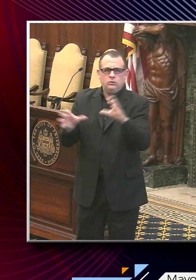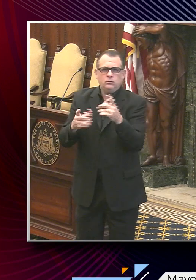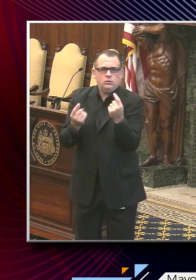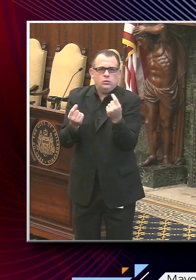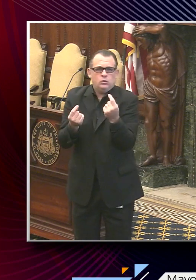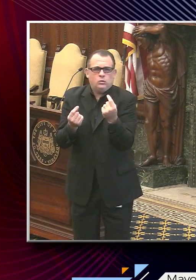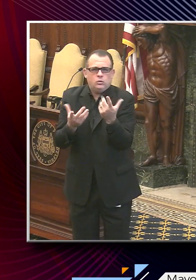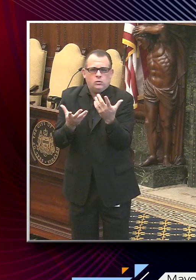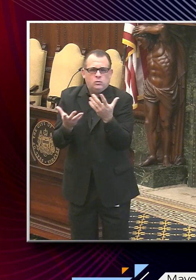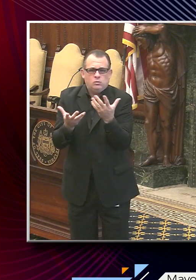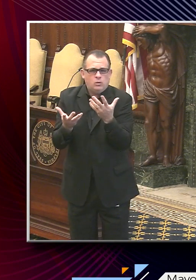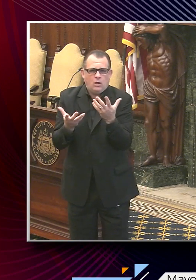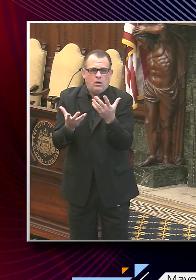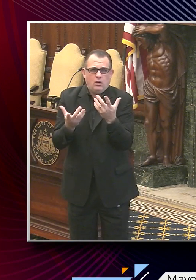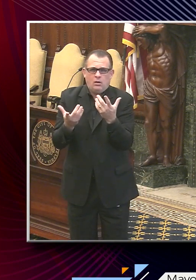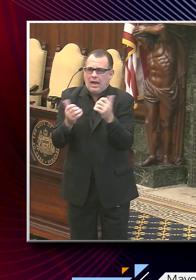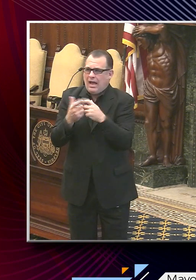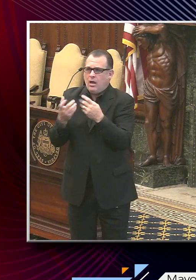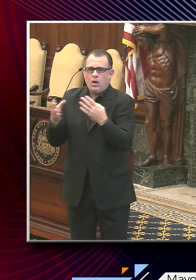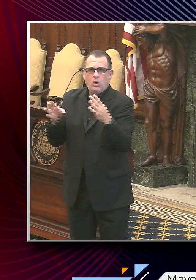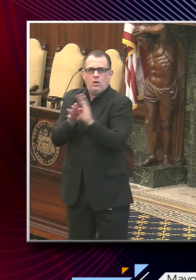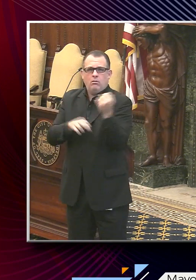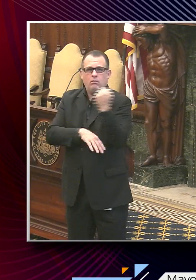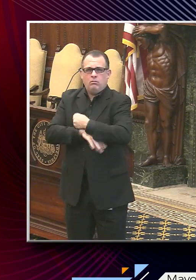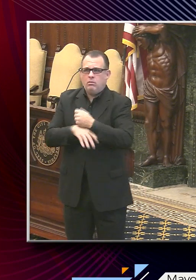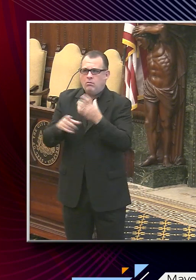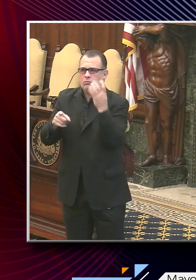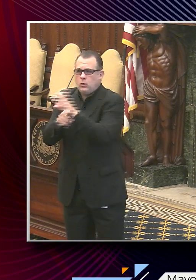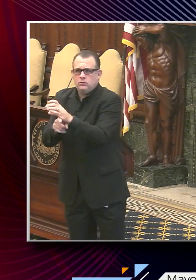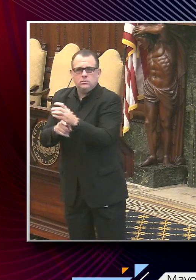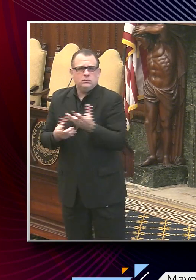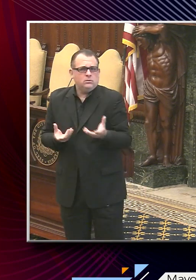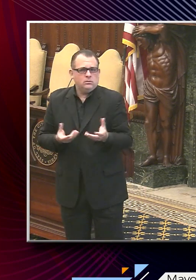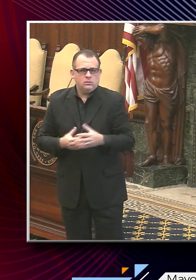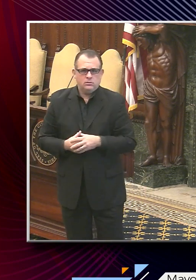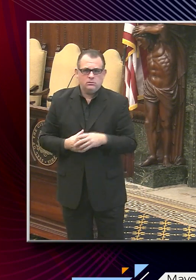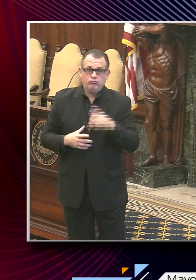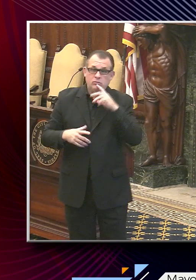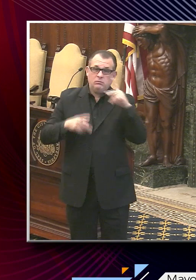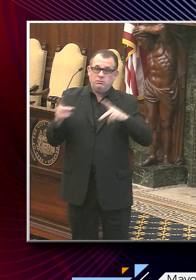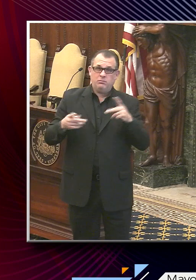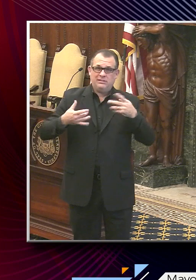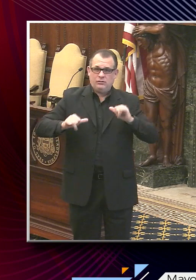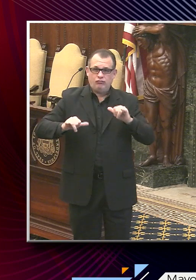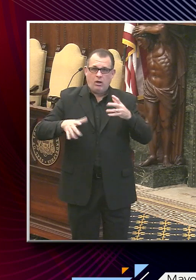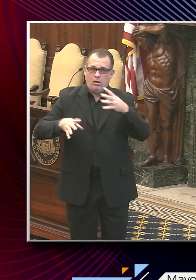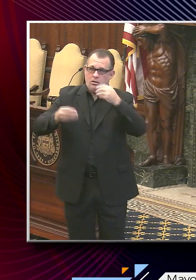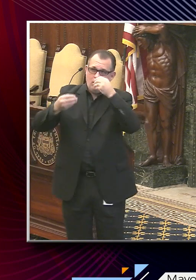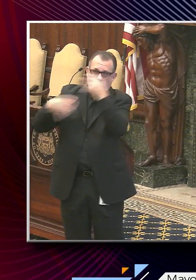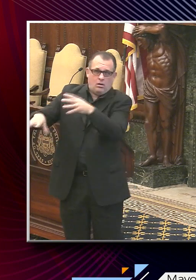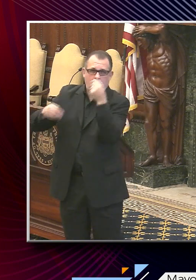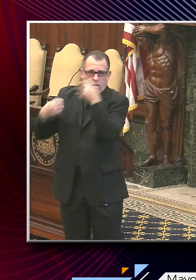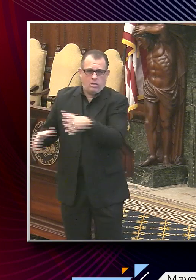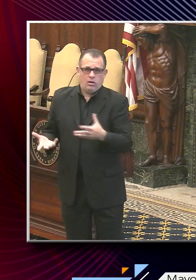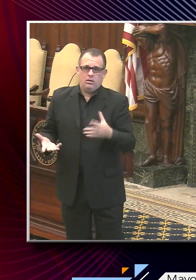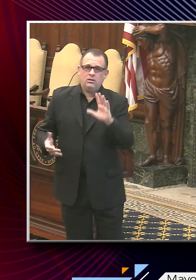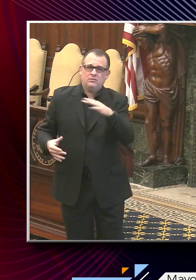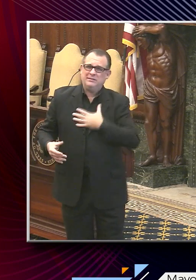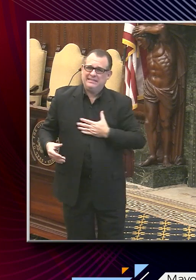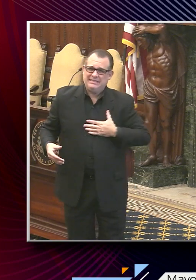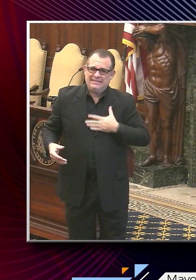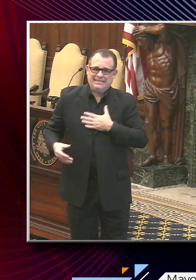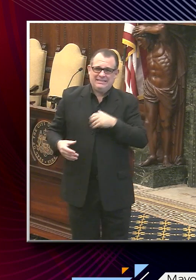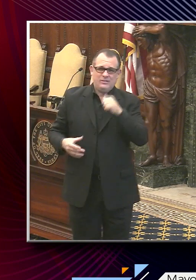lockdown. And I know people are going to try to push the envelope, and we would like them to cooperate and not push the envelope.